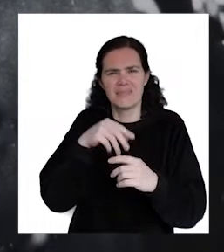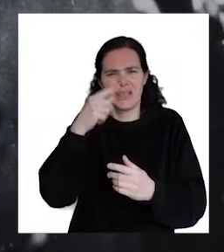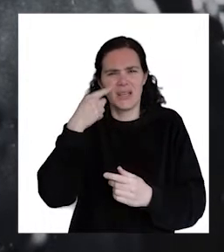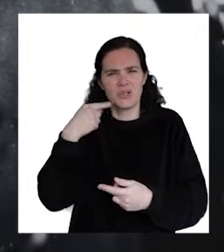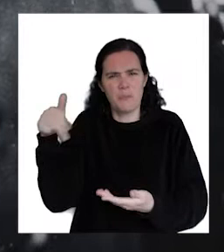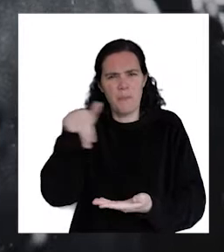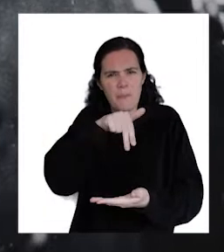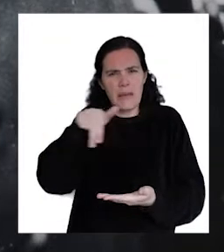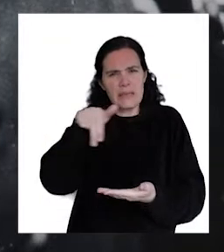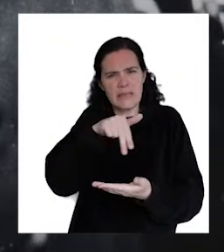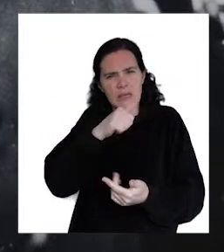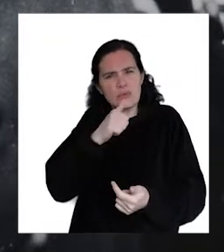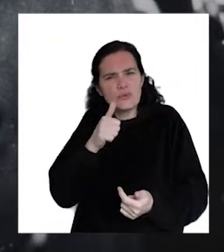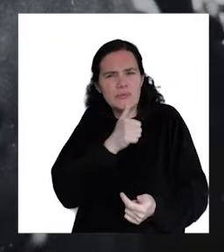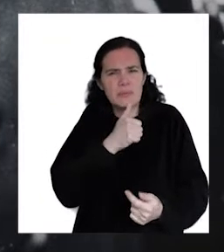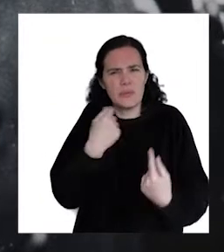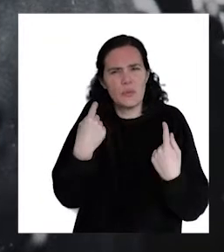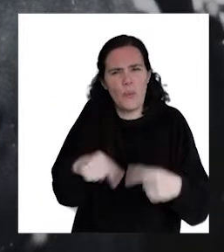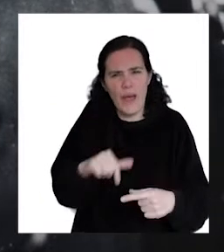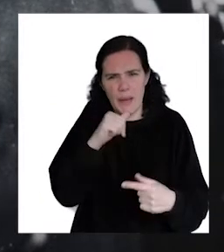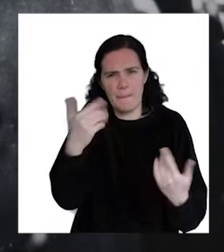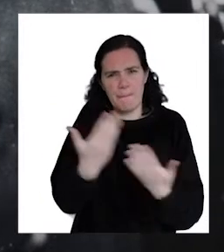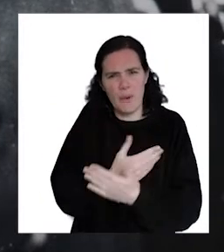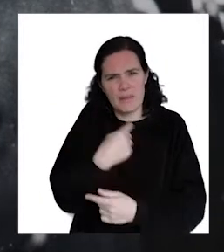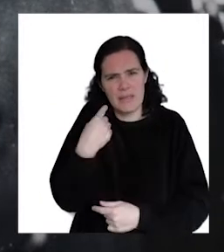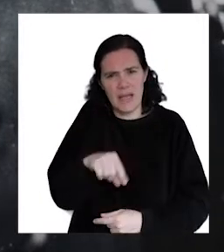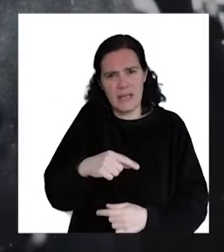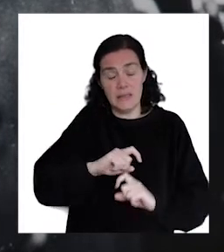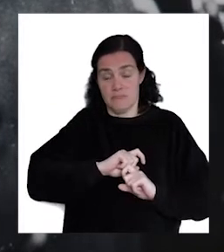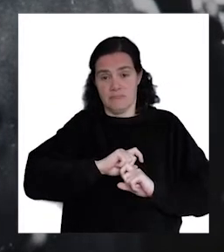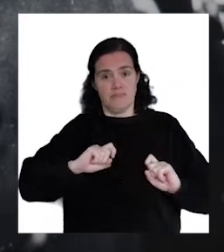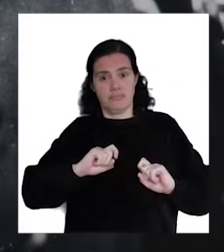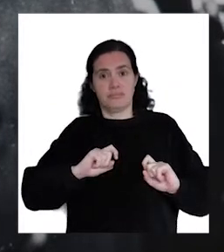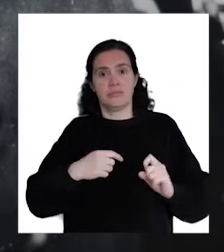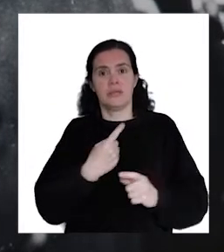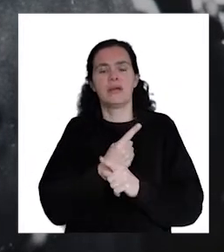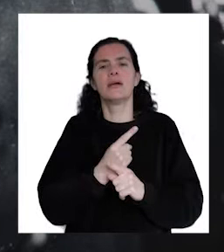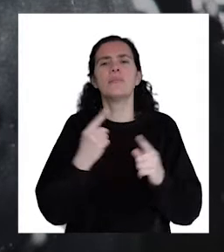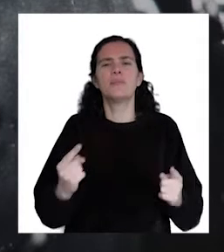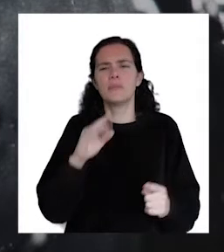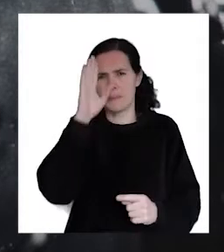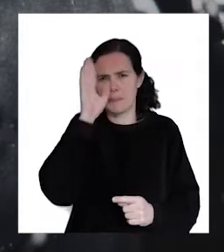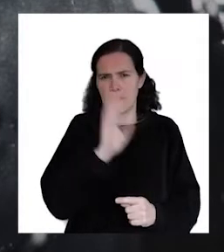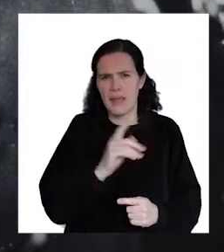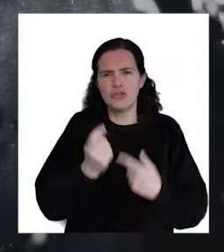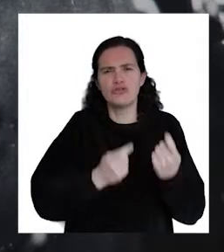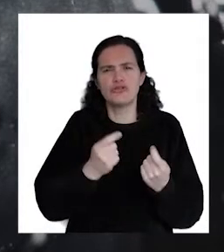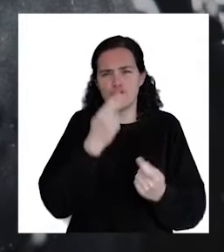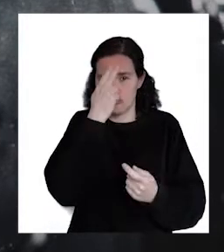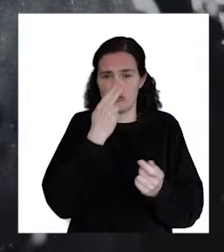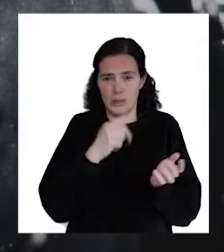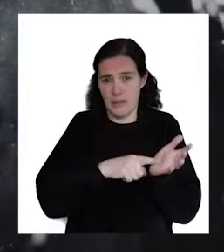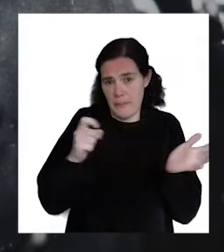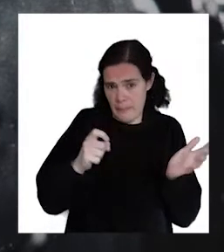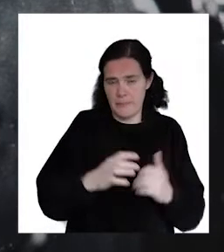this spectacle of suffering and death. It's shocking because if you know a little